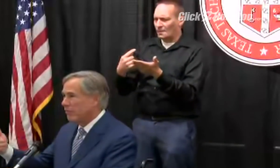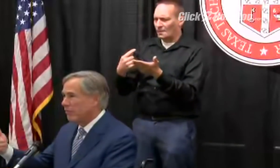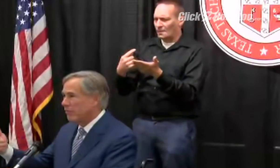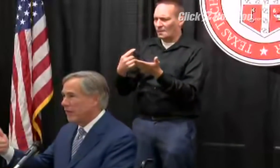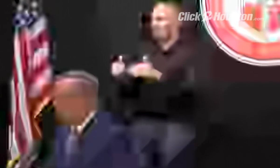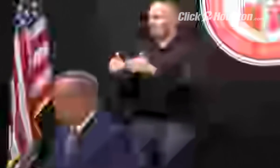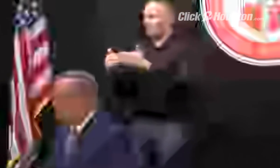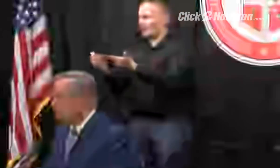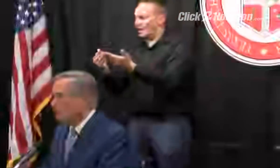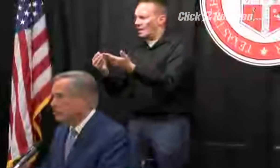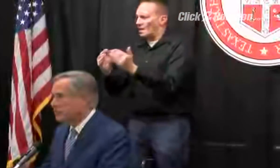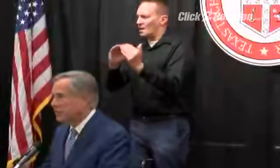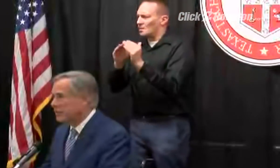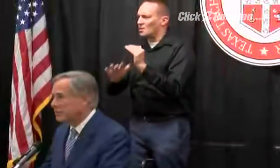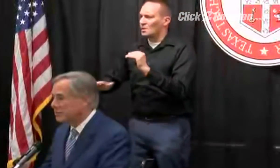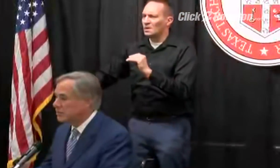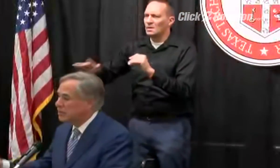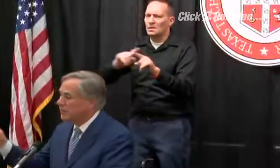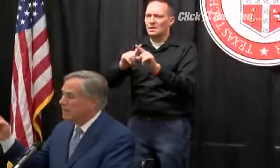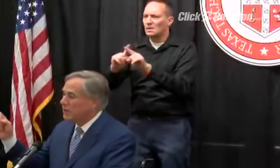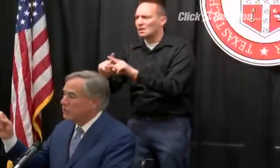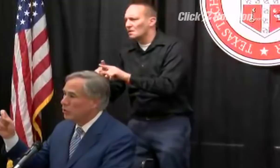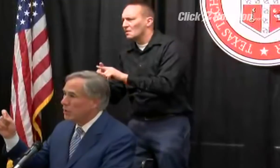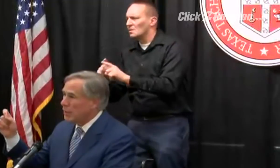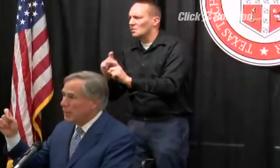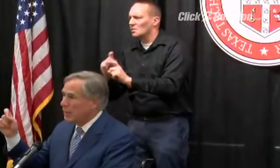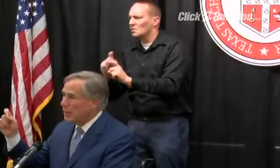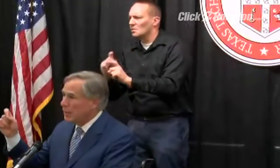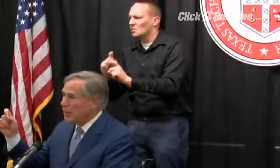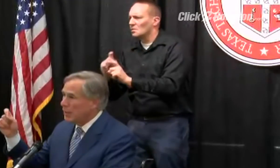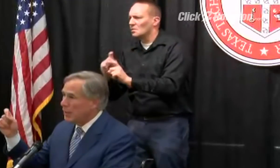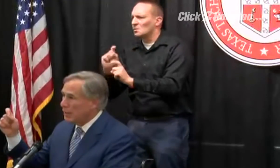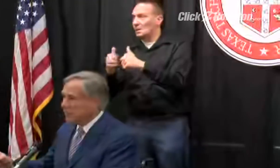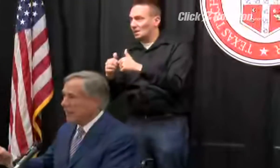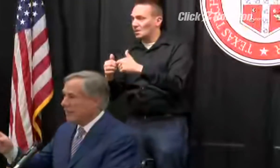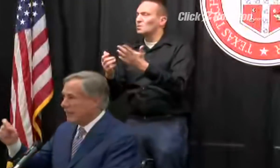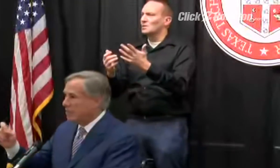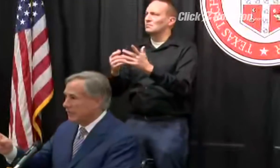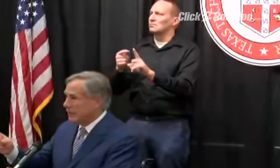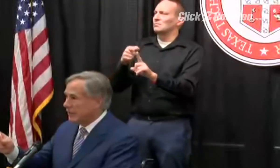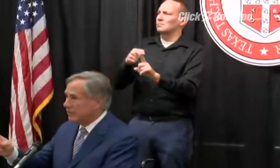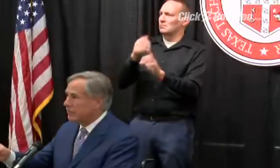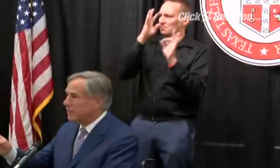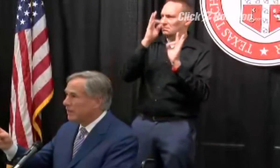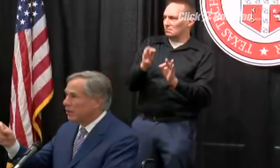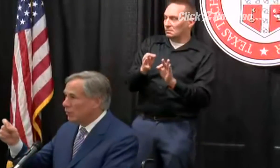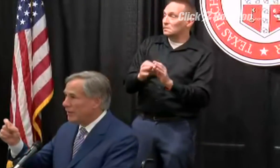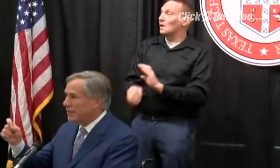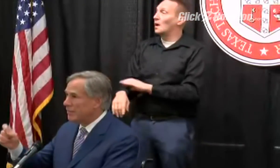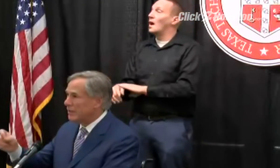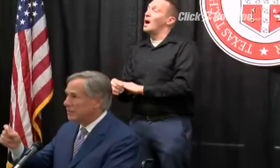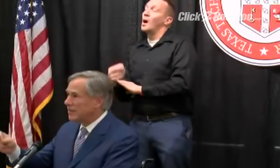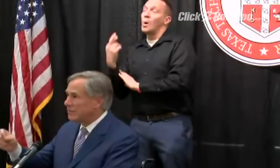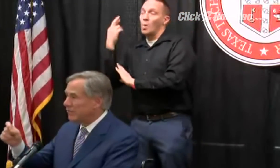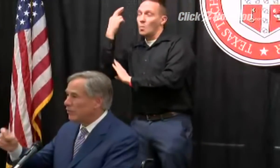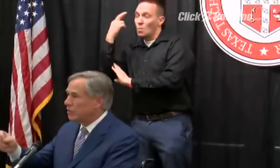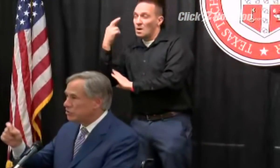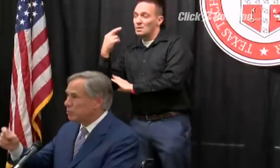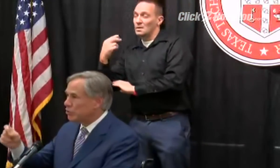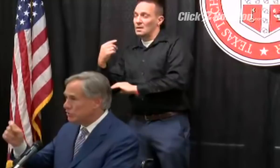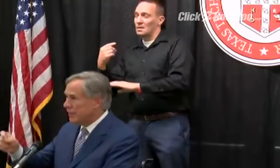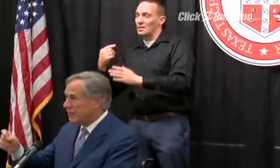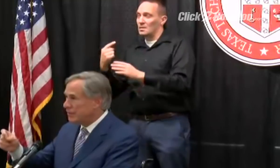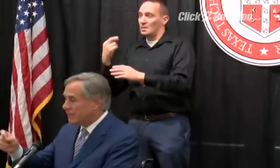provided to communities across the state of Texas. A reason, I believe, why that money has not been